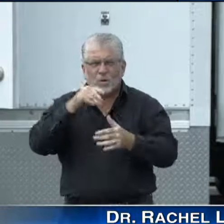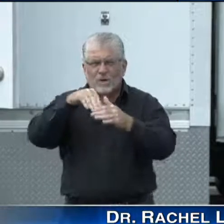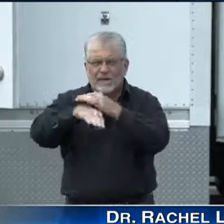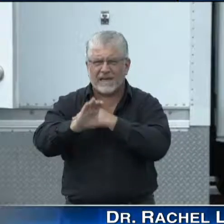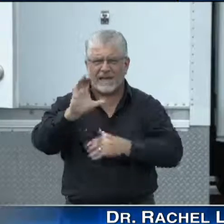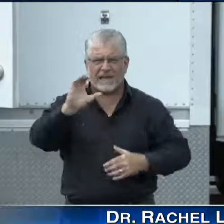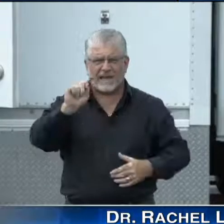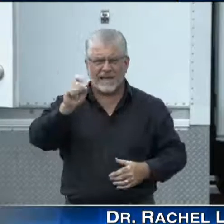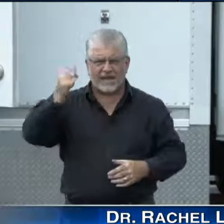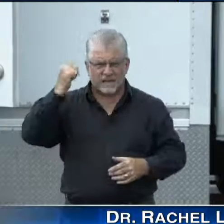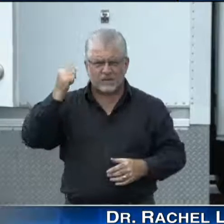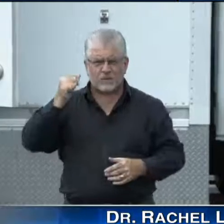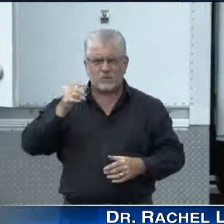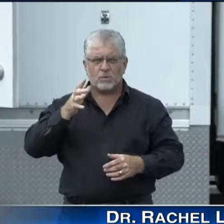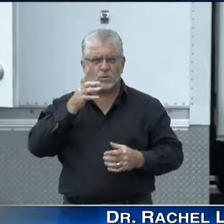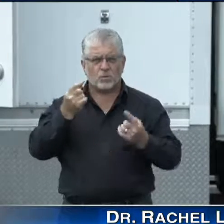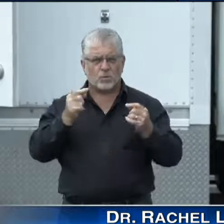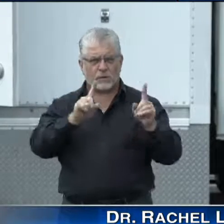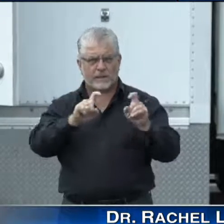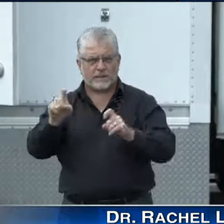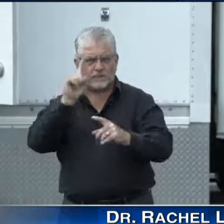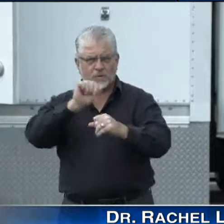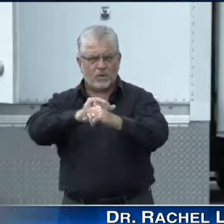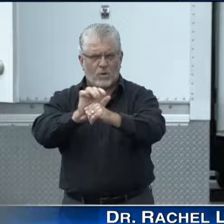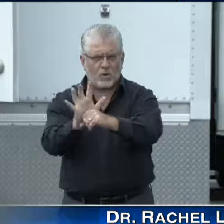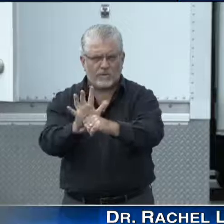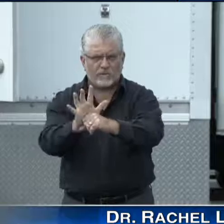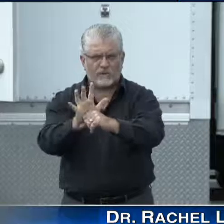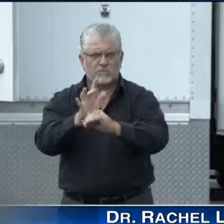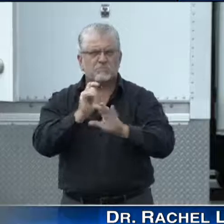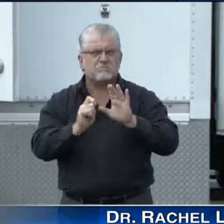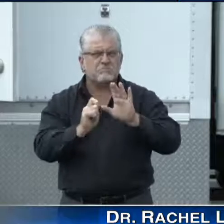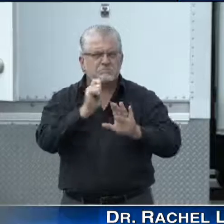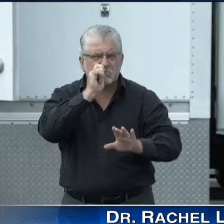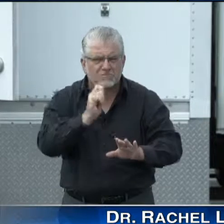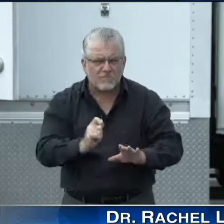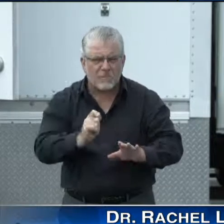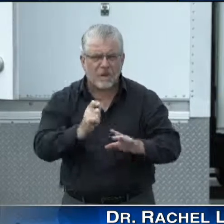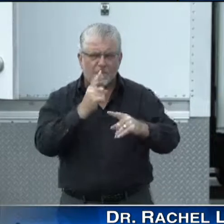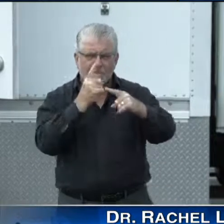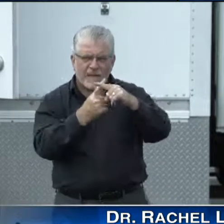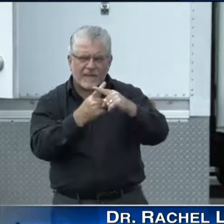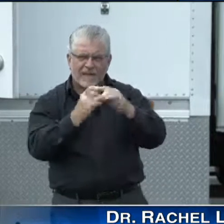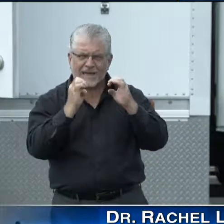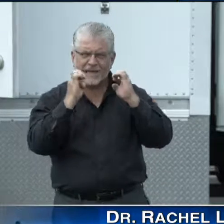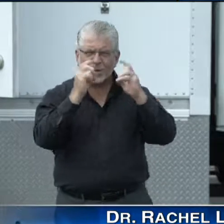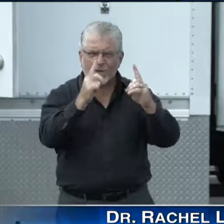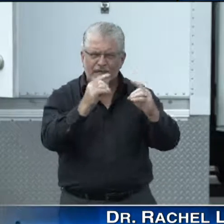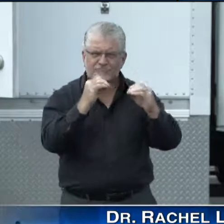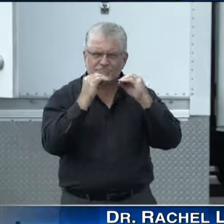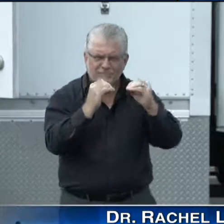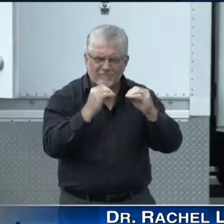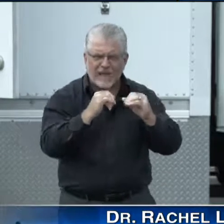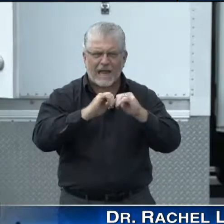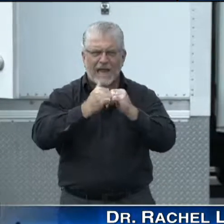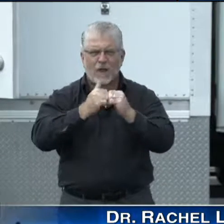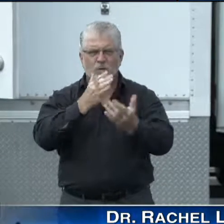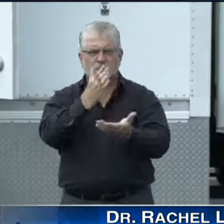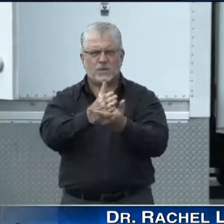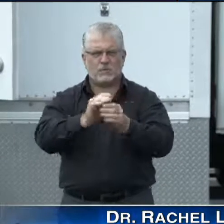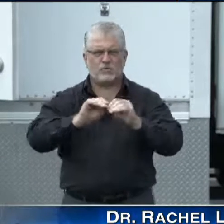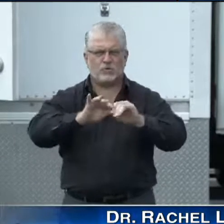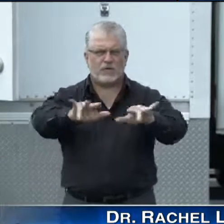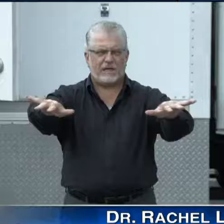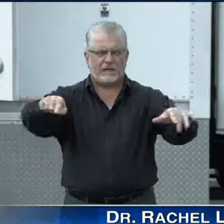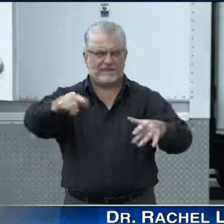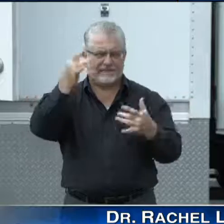test, as well as education about how to stop the spread of this contagious disease.